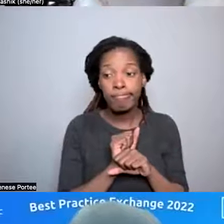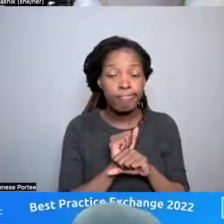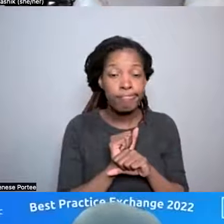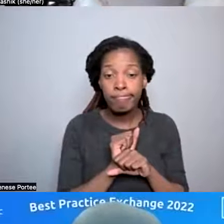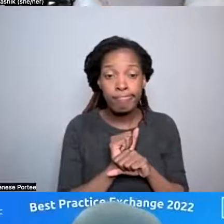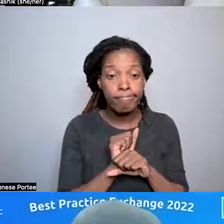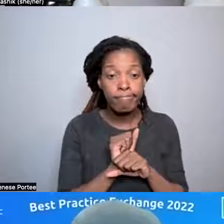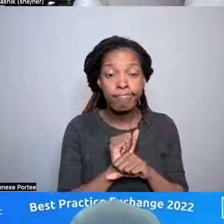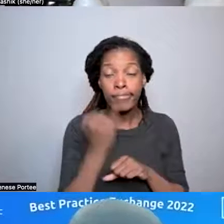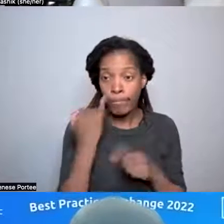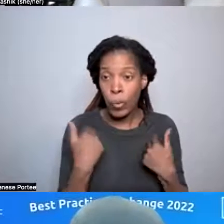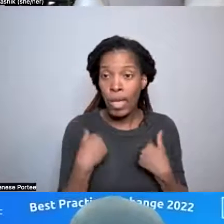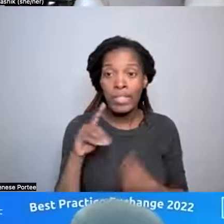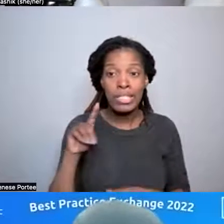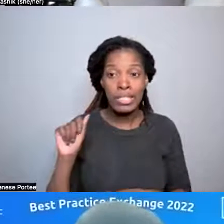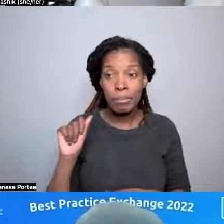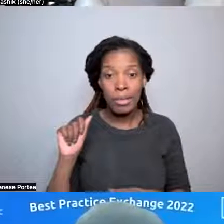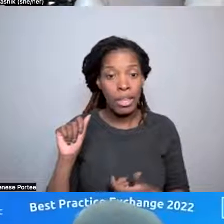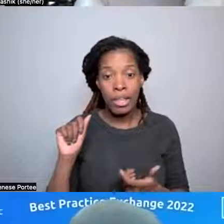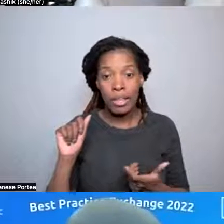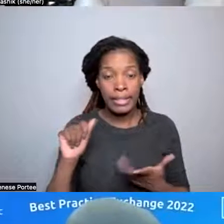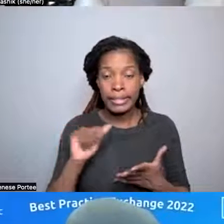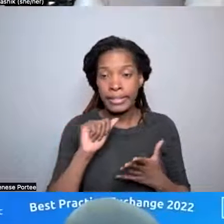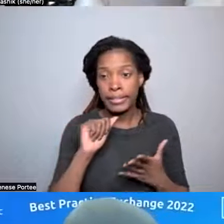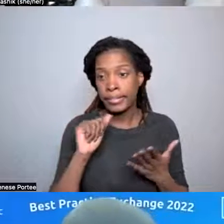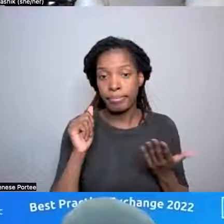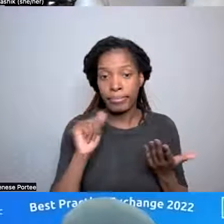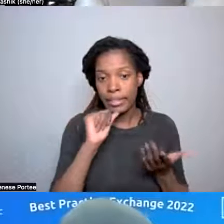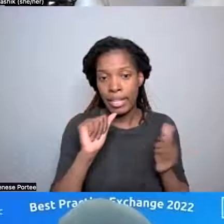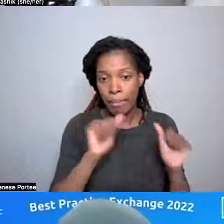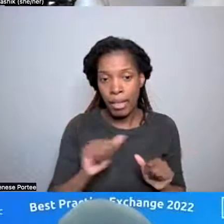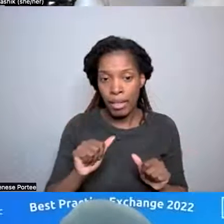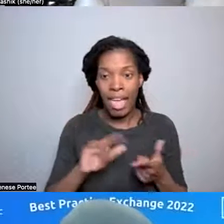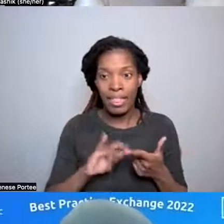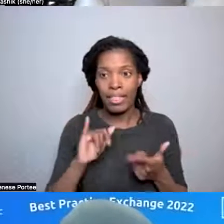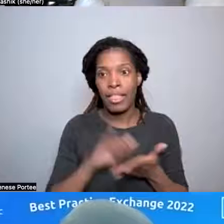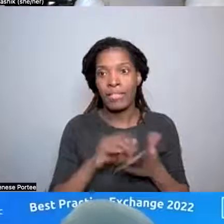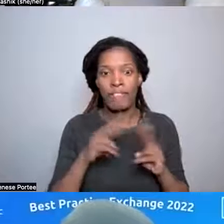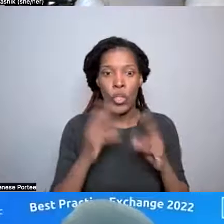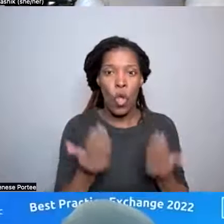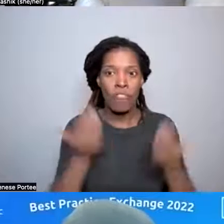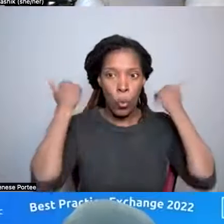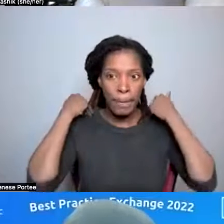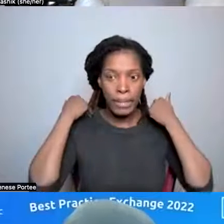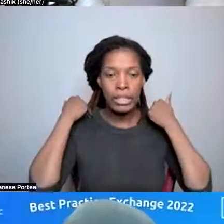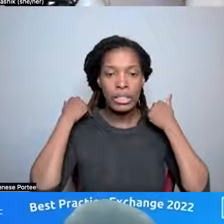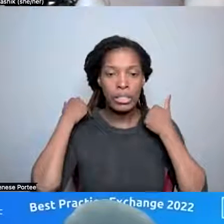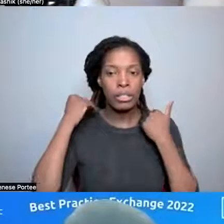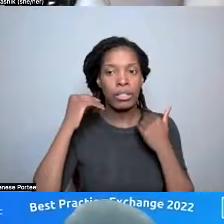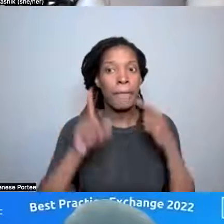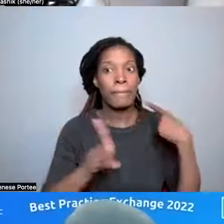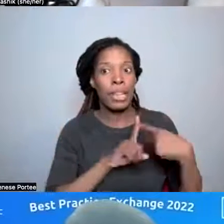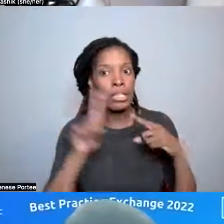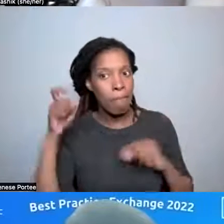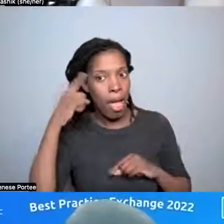when you are disabled, is a total challenge, and that thing is overwhelming. In the politics,